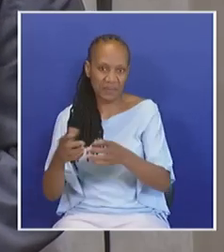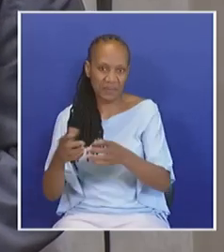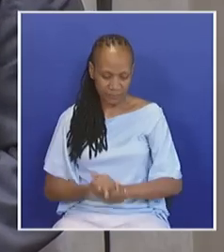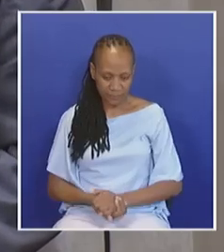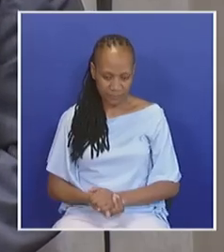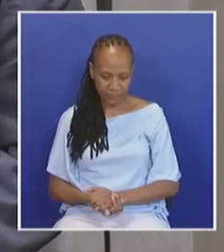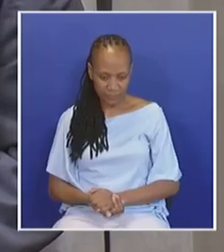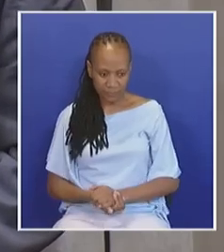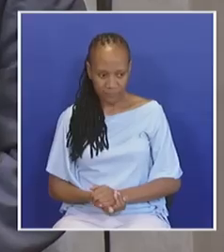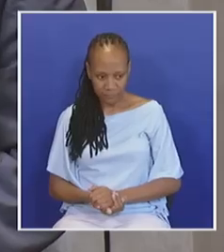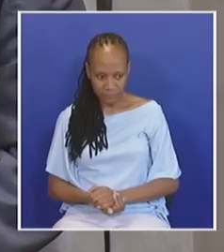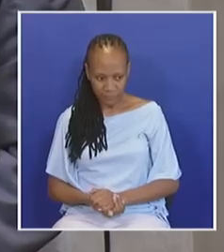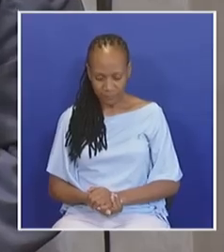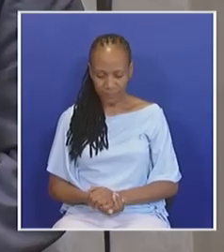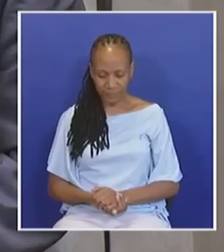ikemago ka